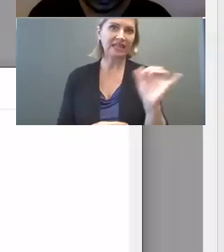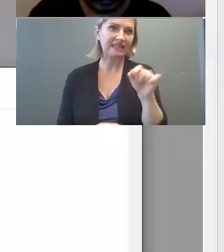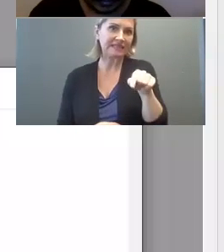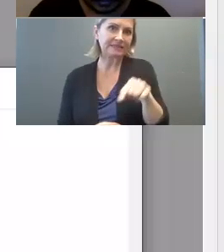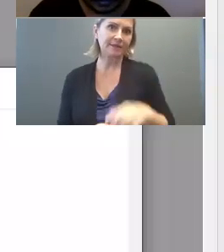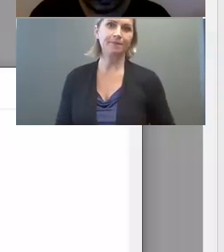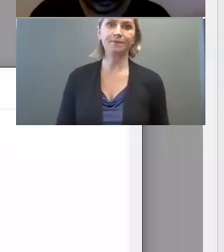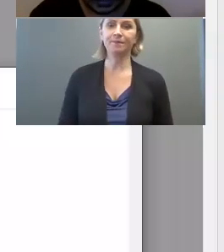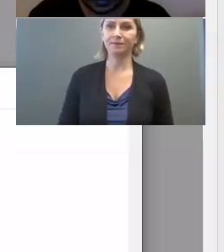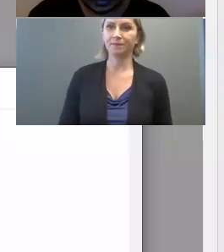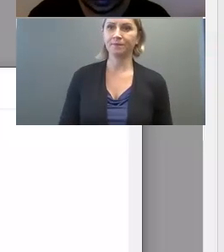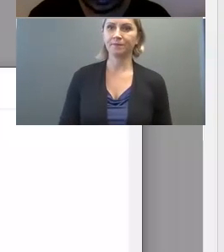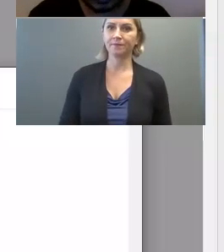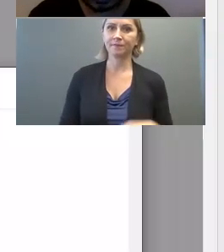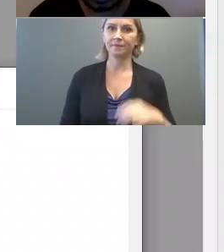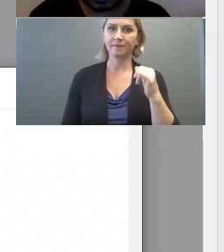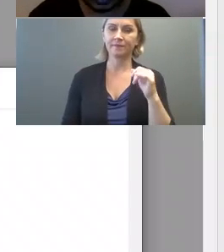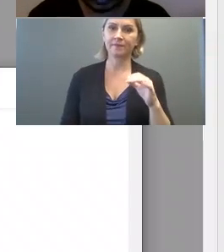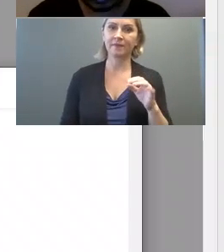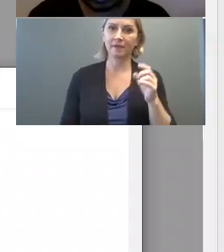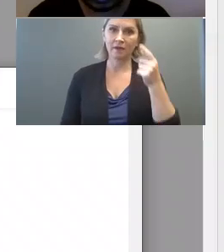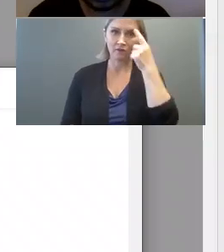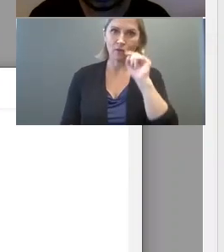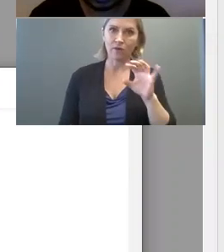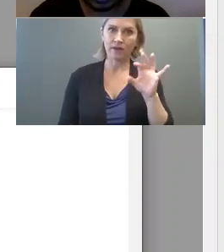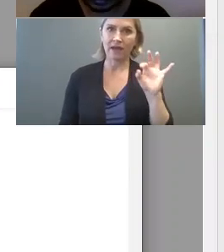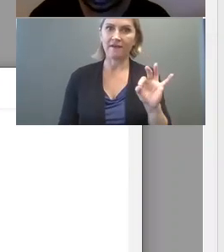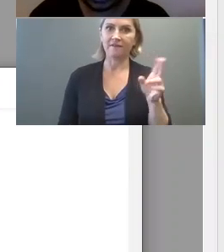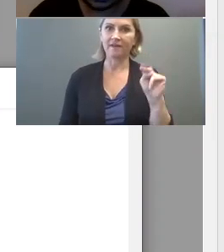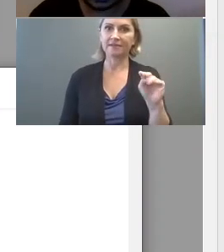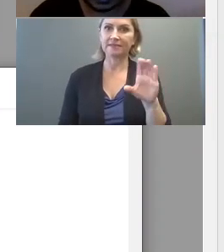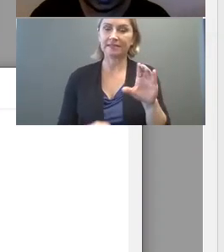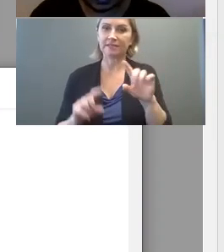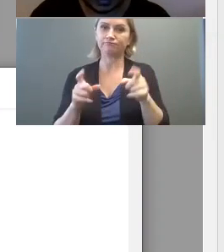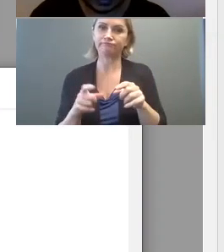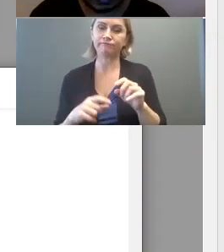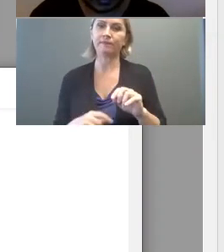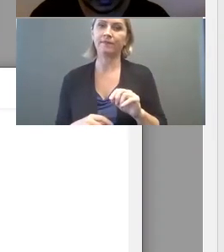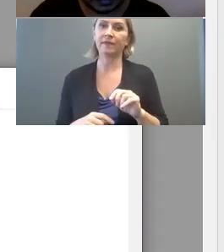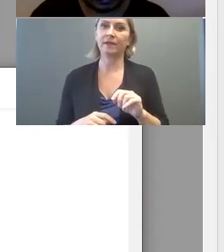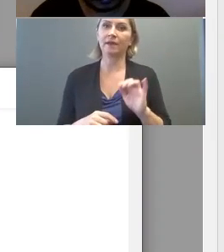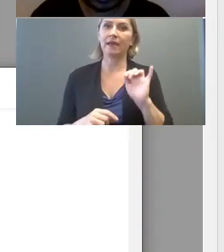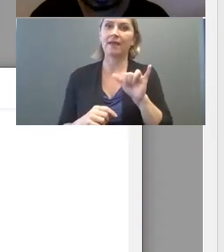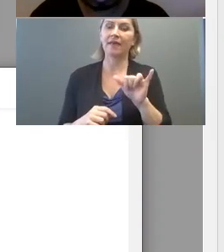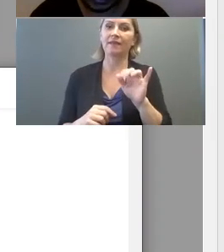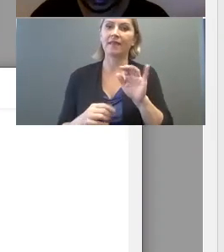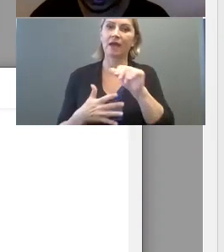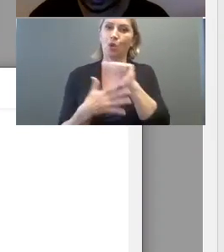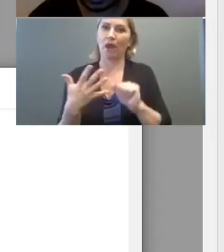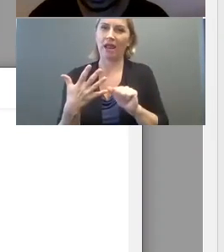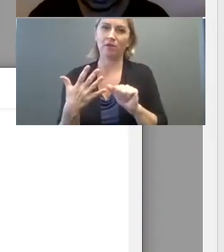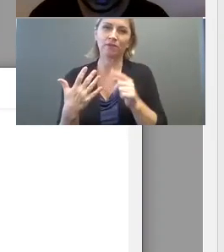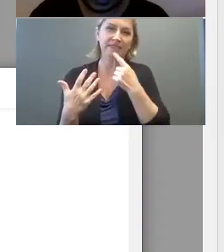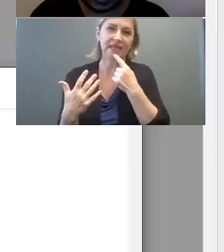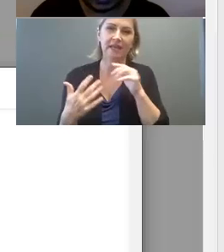FUNC that takes in an array, let's say